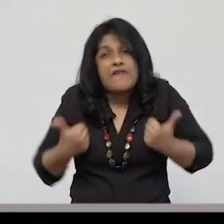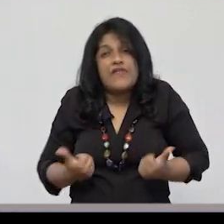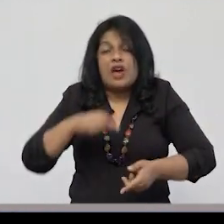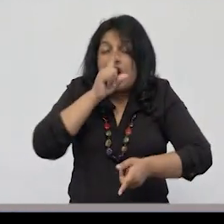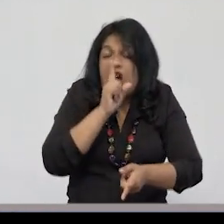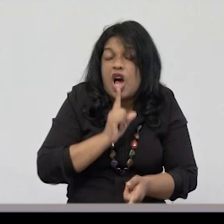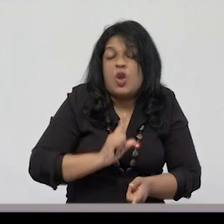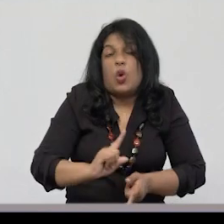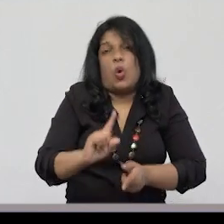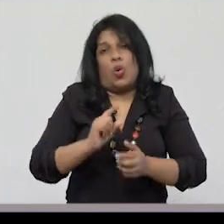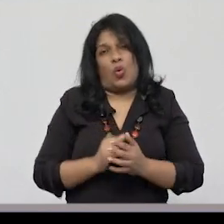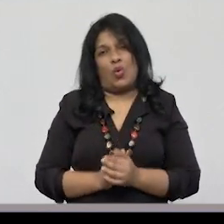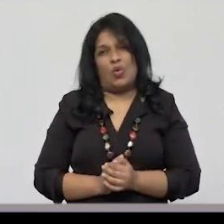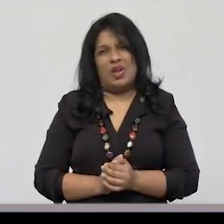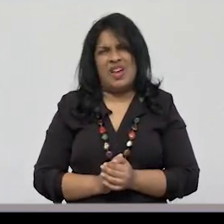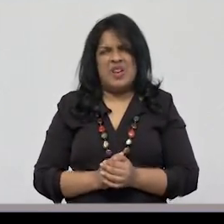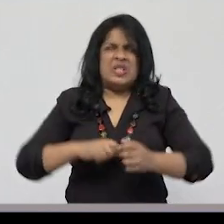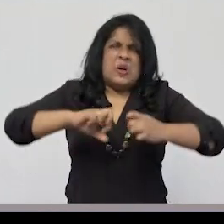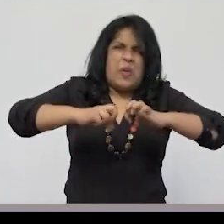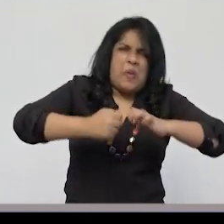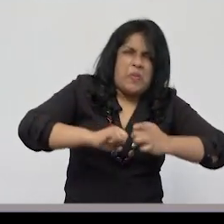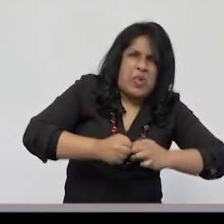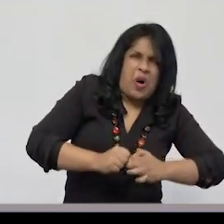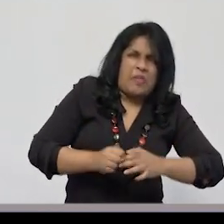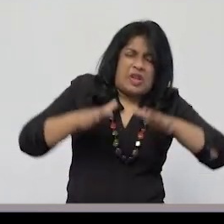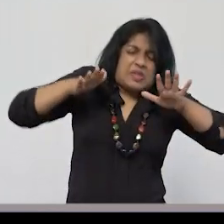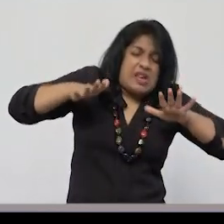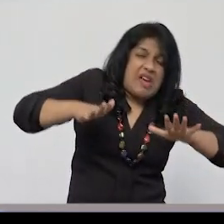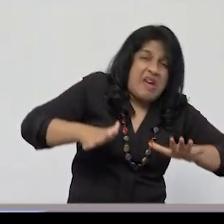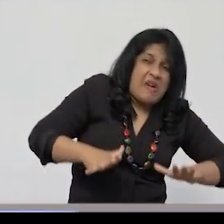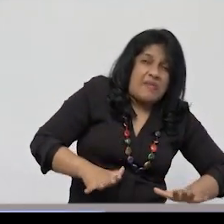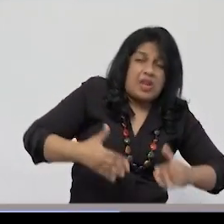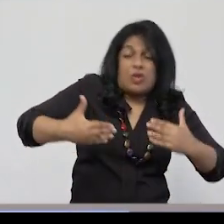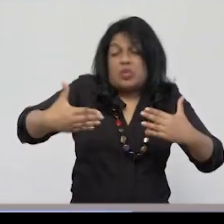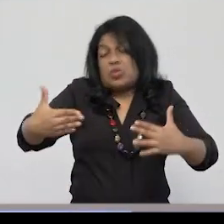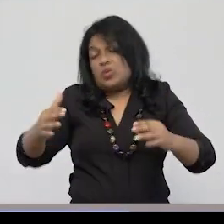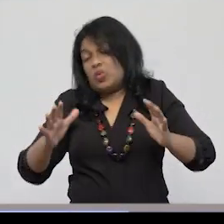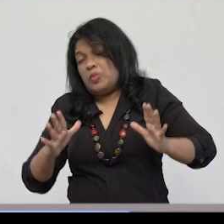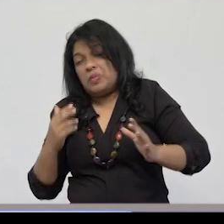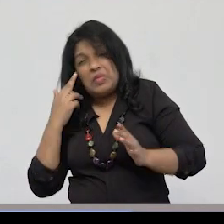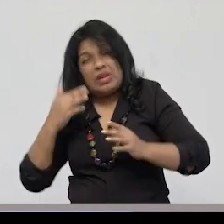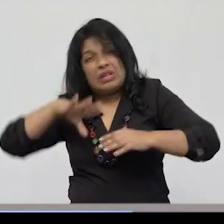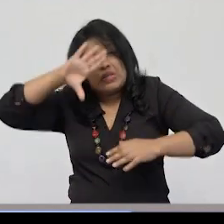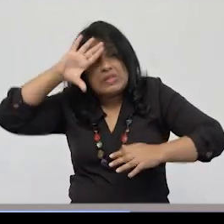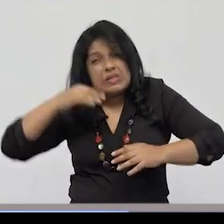harness. It's only you. Jesus says, no, take my yoke upon